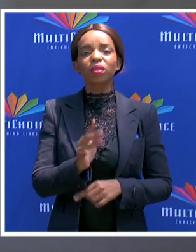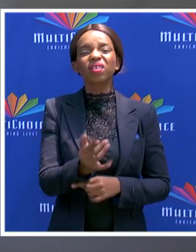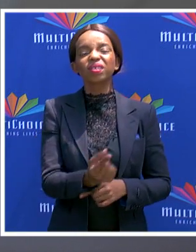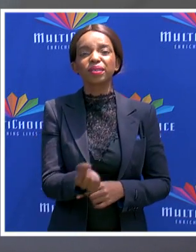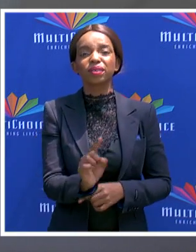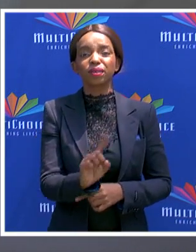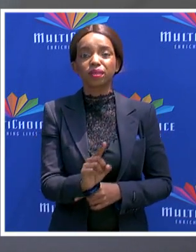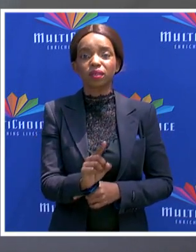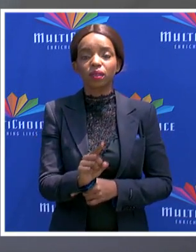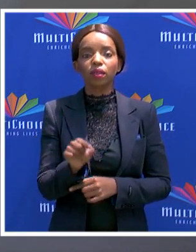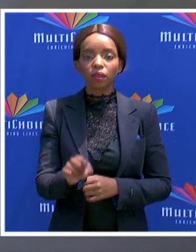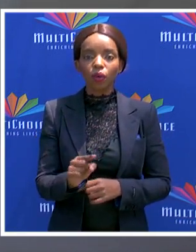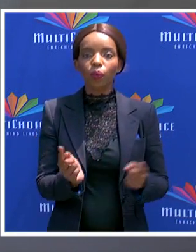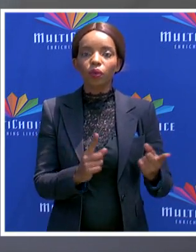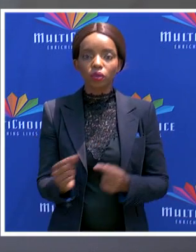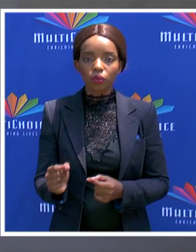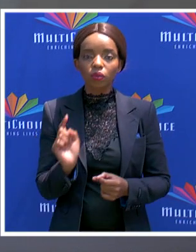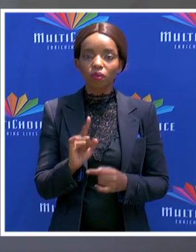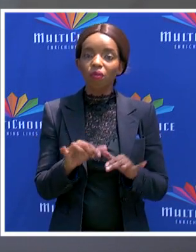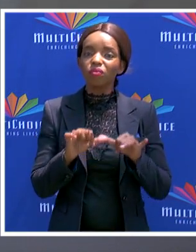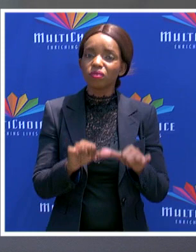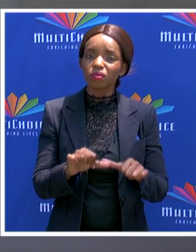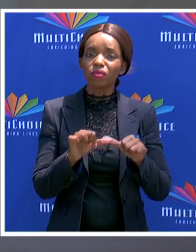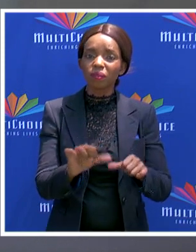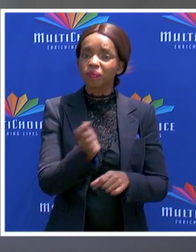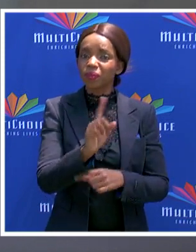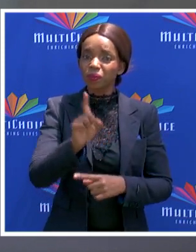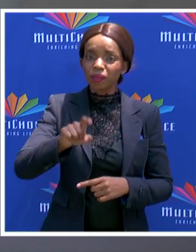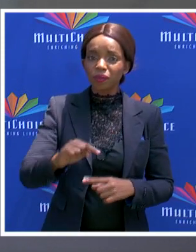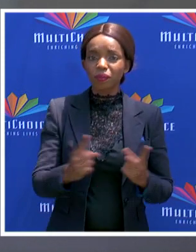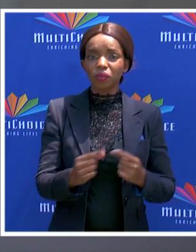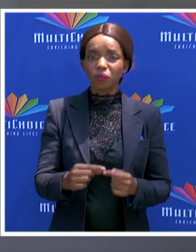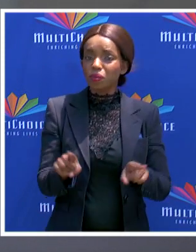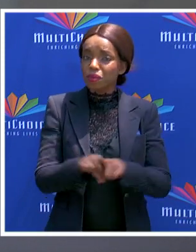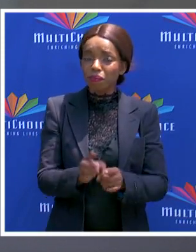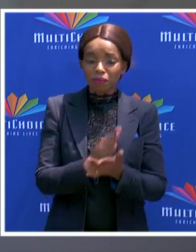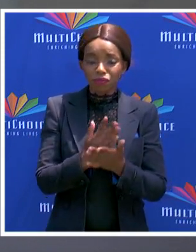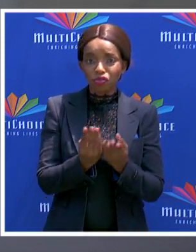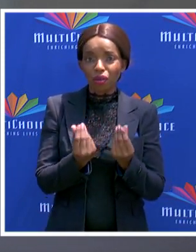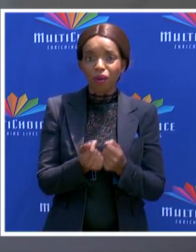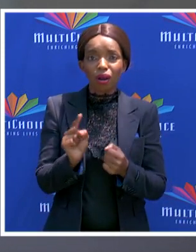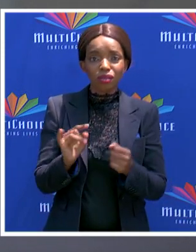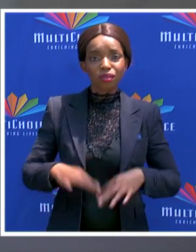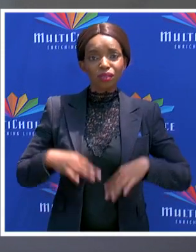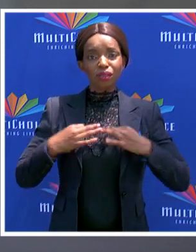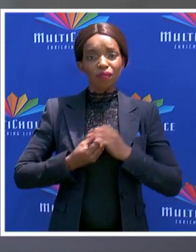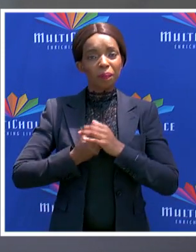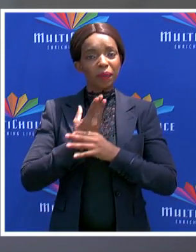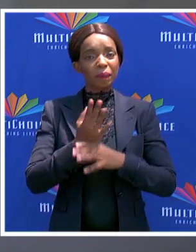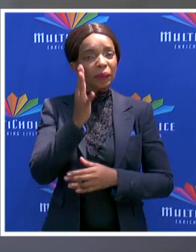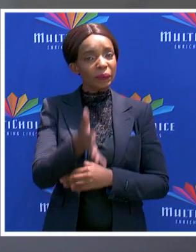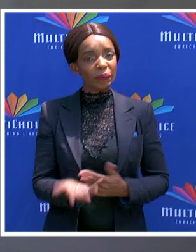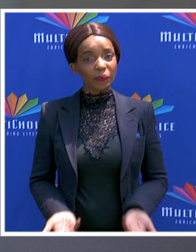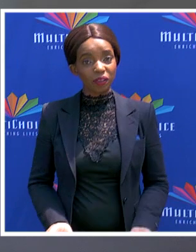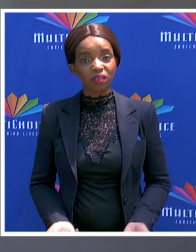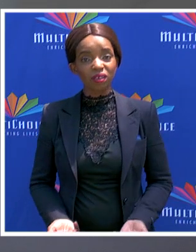value. And in doing what we have to do, the share price will look after itself. That's only a distraction, guys, and Calvo will tell